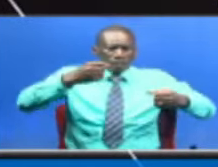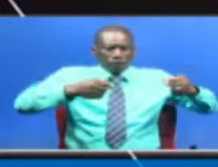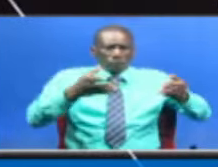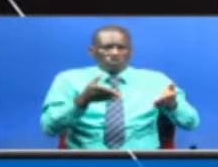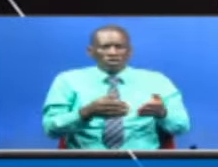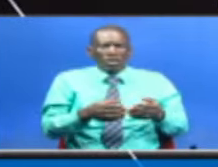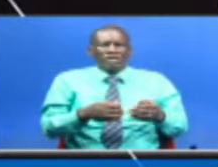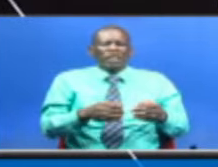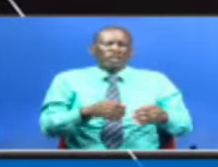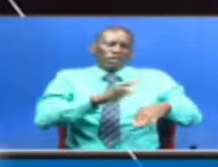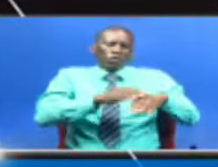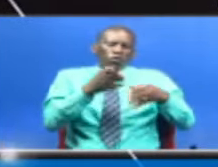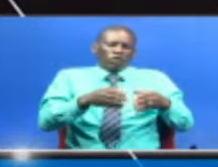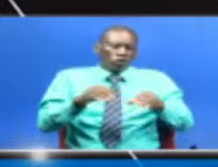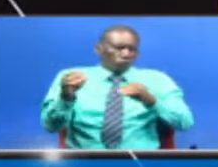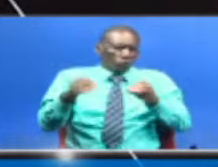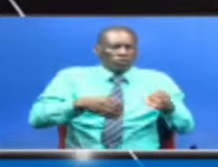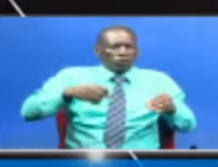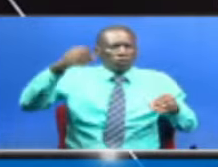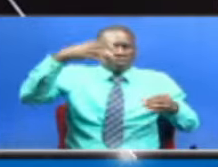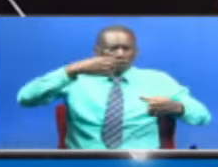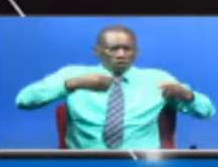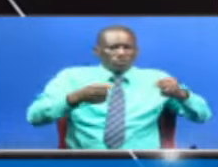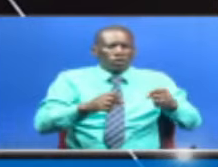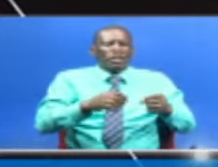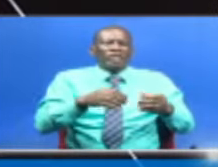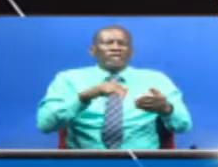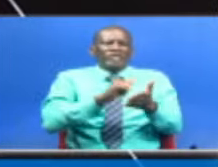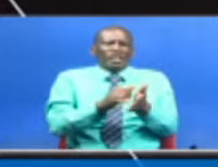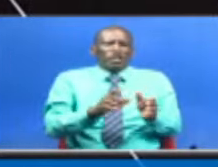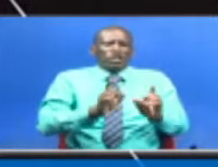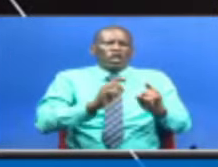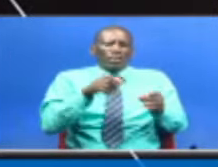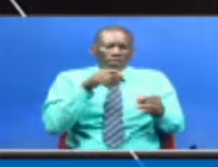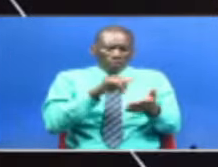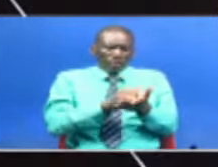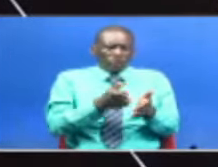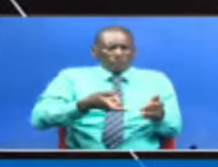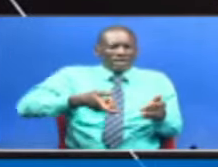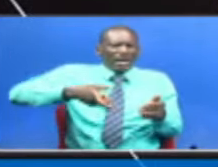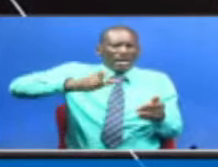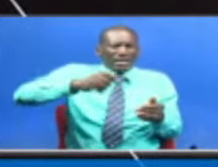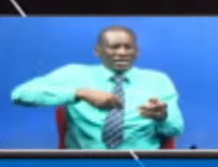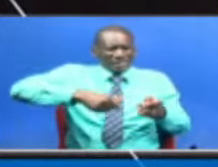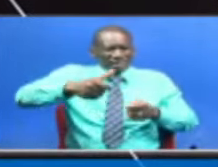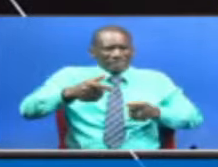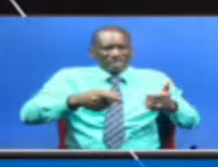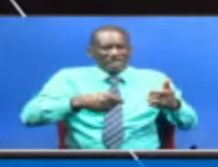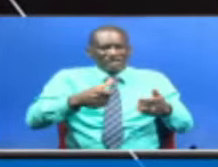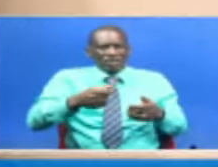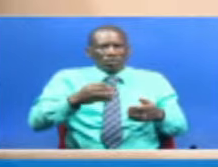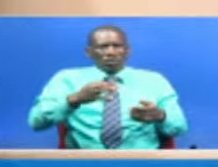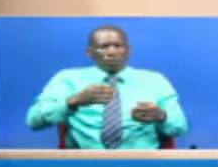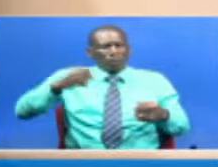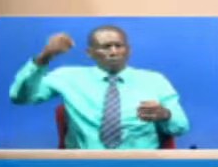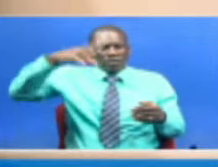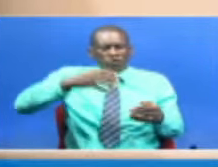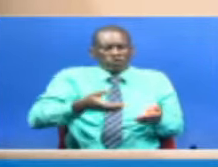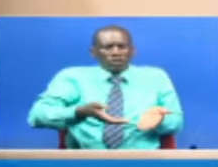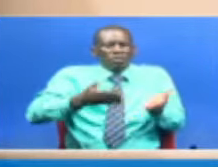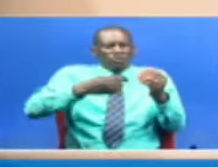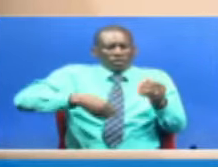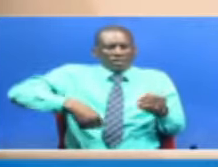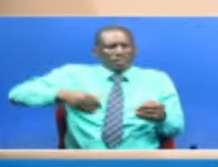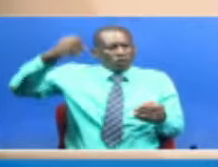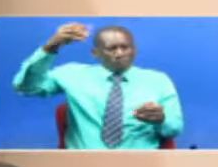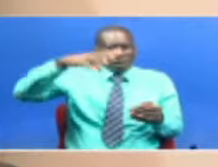movement, Zainab, is that not only will that increase the sales of power, because one of the things